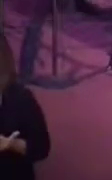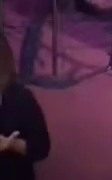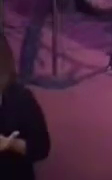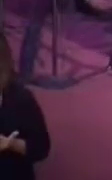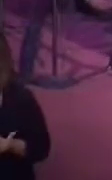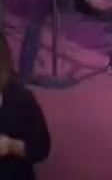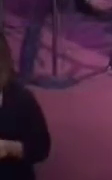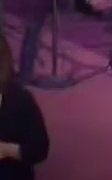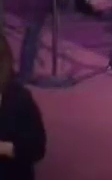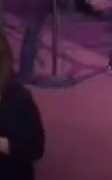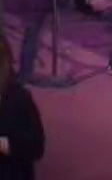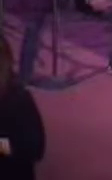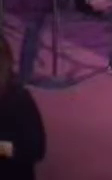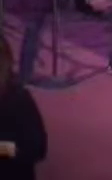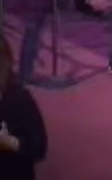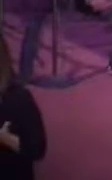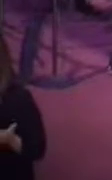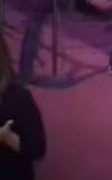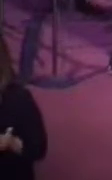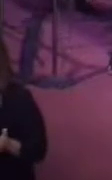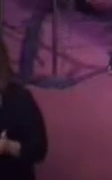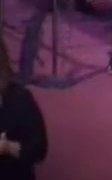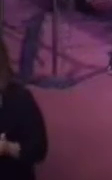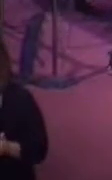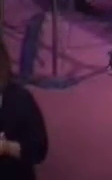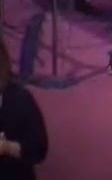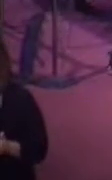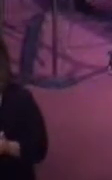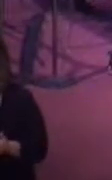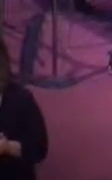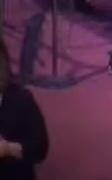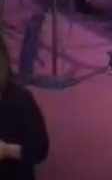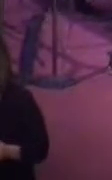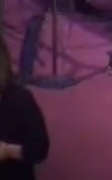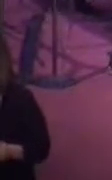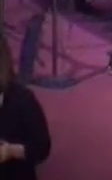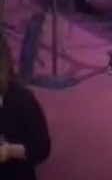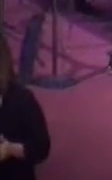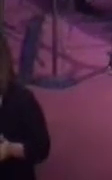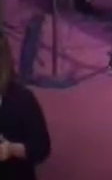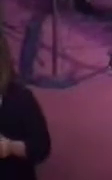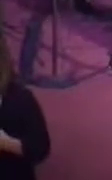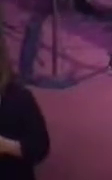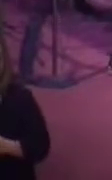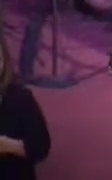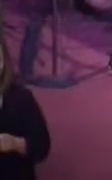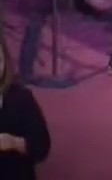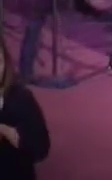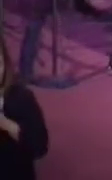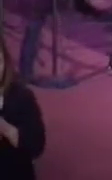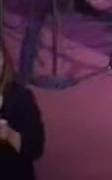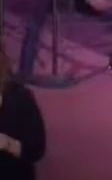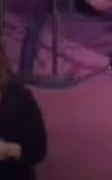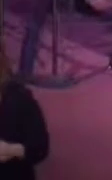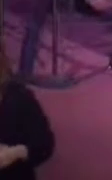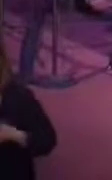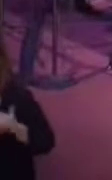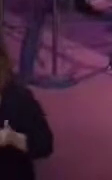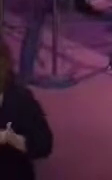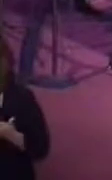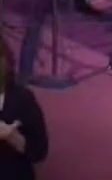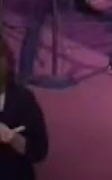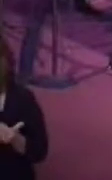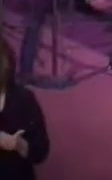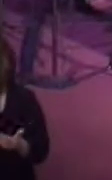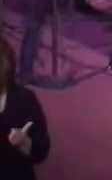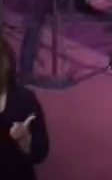can guarantee that it also has not been easy for you. And so Daniel, even though he's undergoing this persecution and he knows life isn't going to be easy,